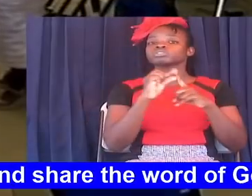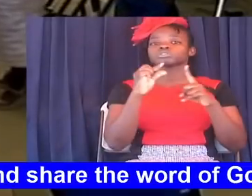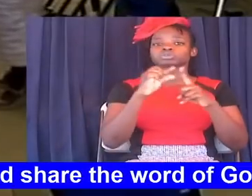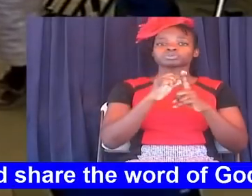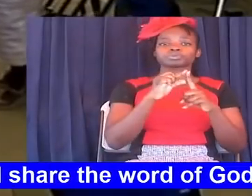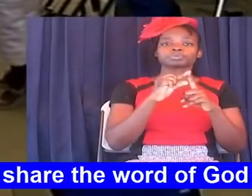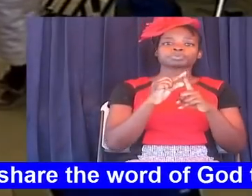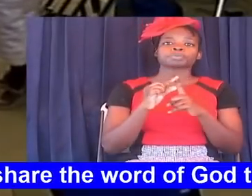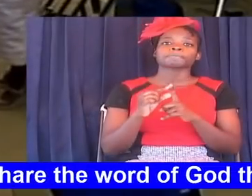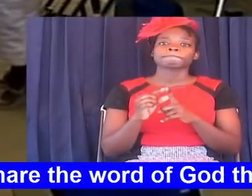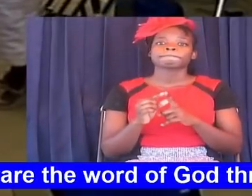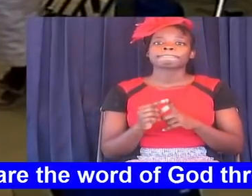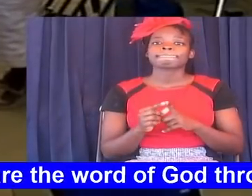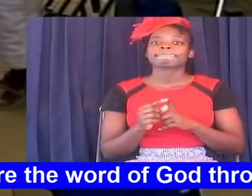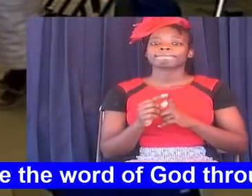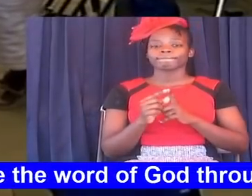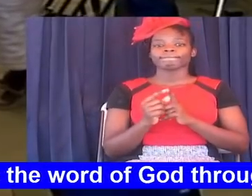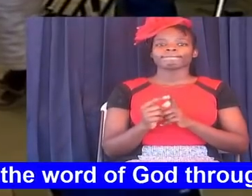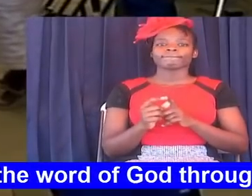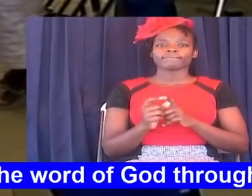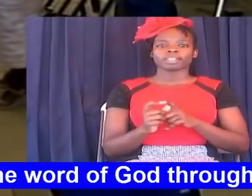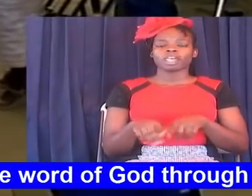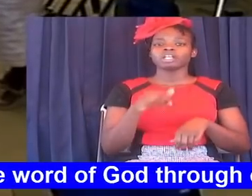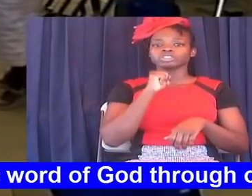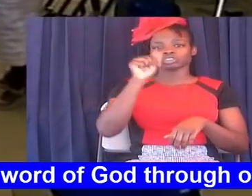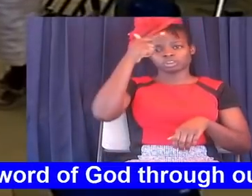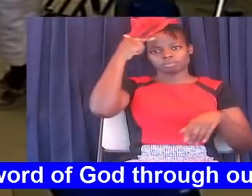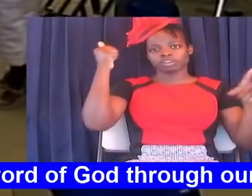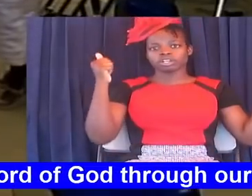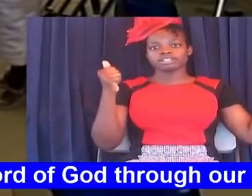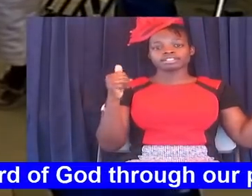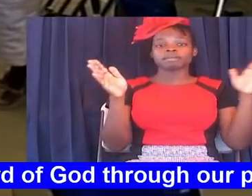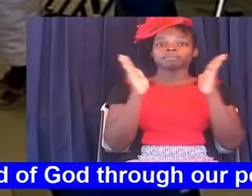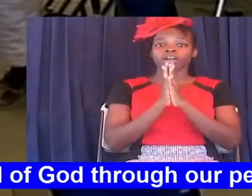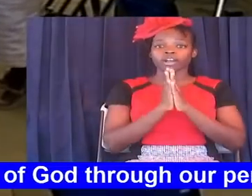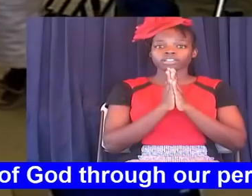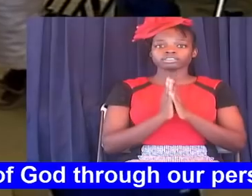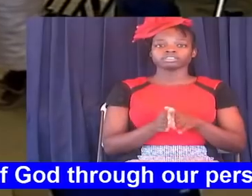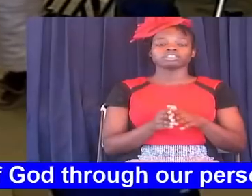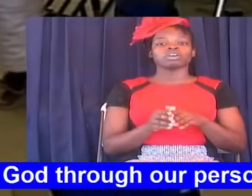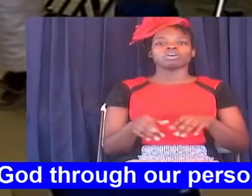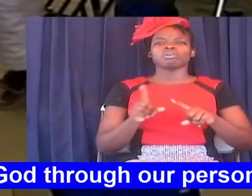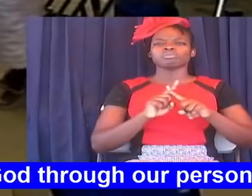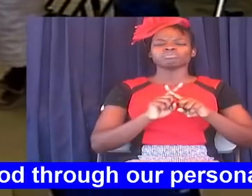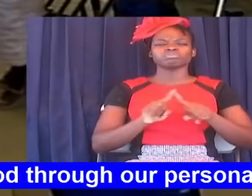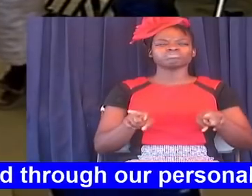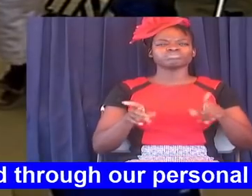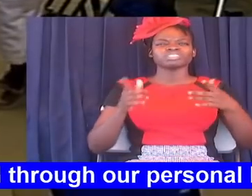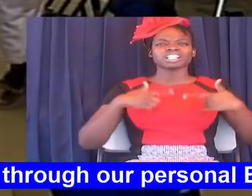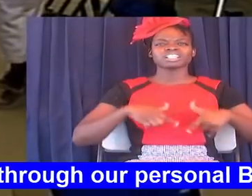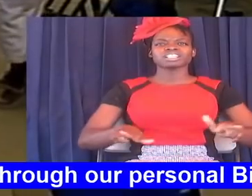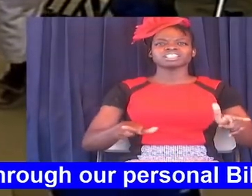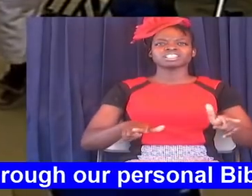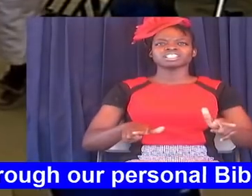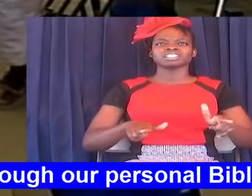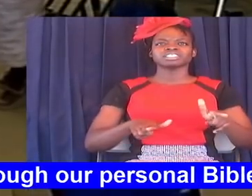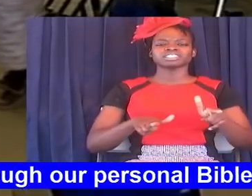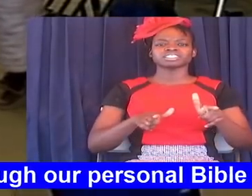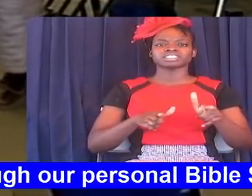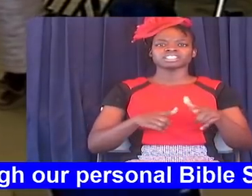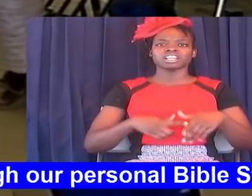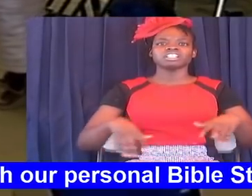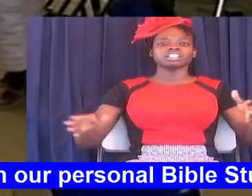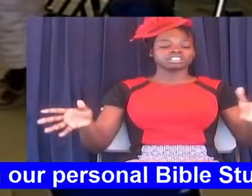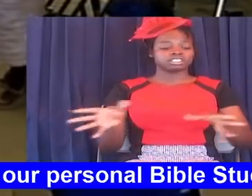Not out of ritual, not because I ask you, but let us spend a few moments and let's worship God. Hallelujah. Everybody, everywhere, let's lift